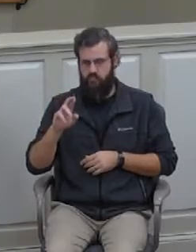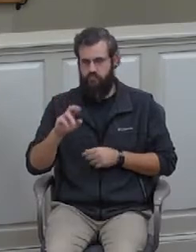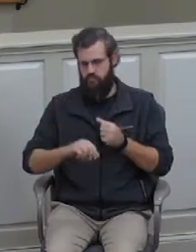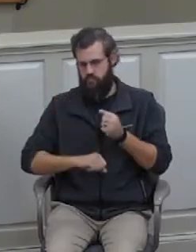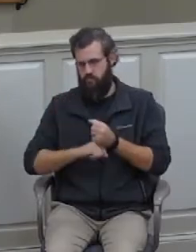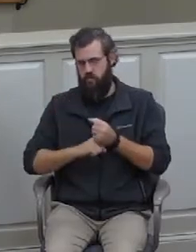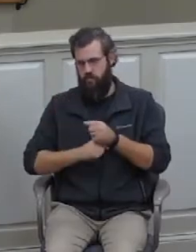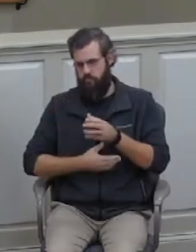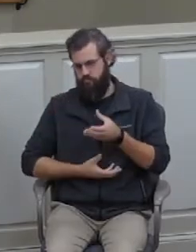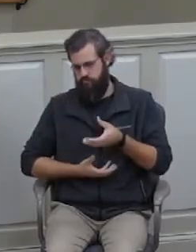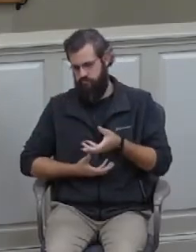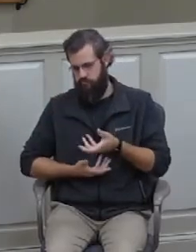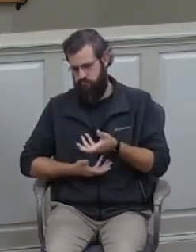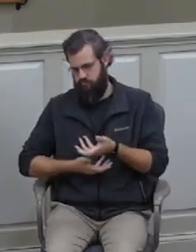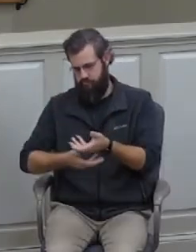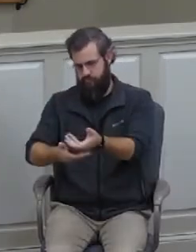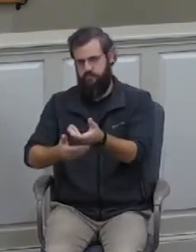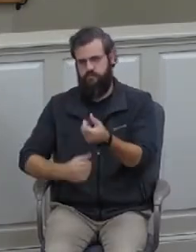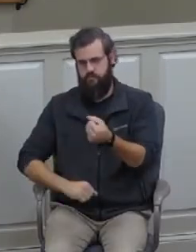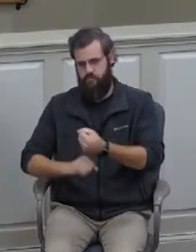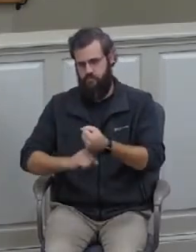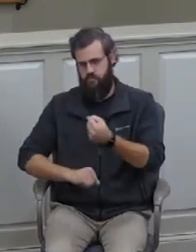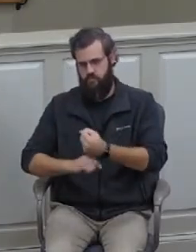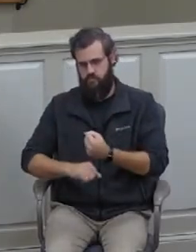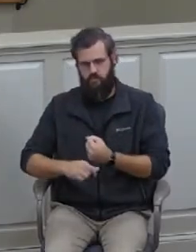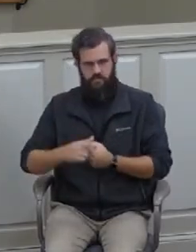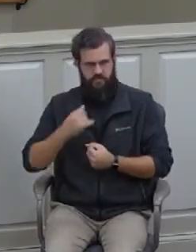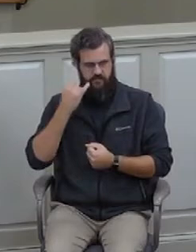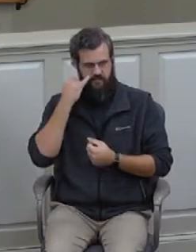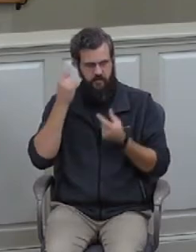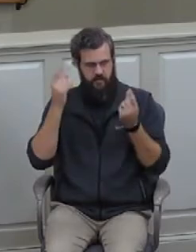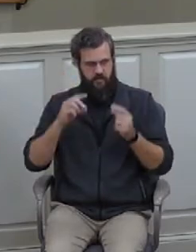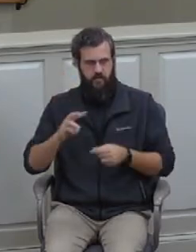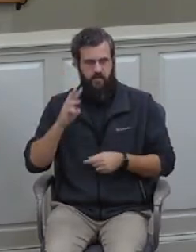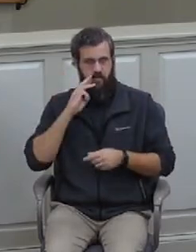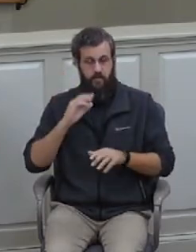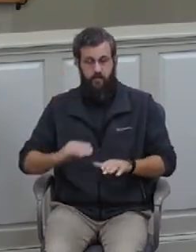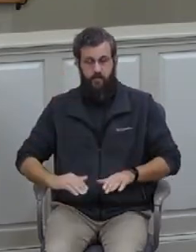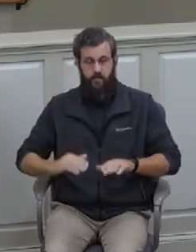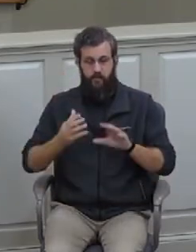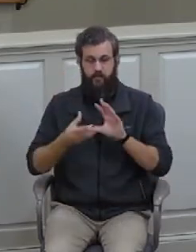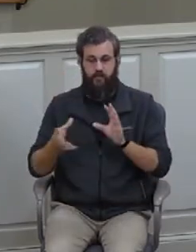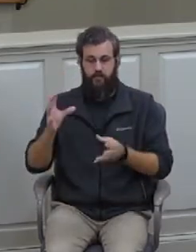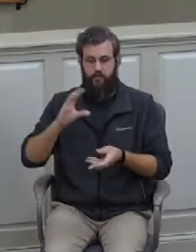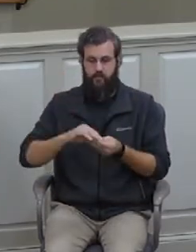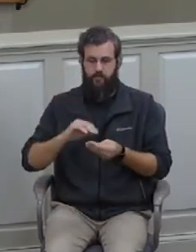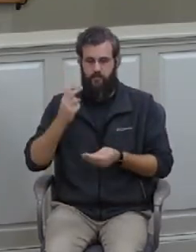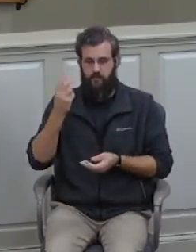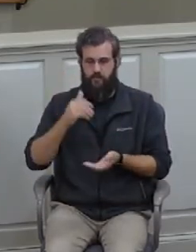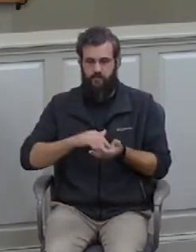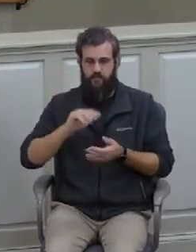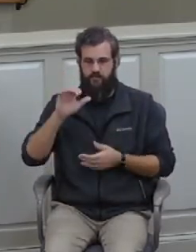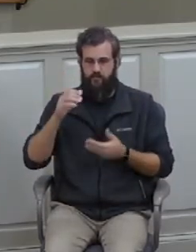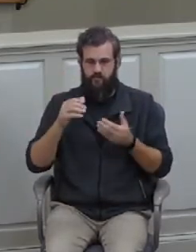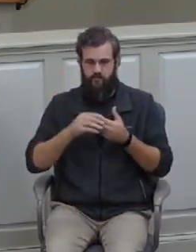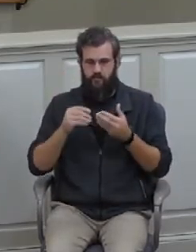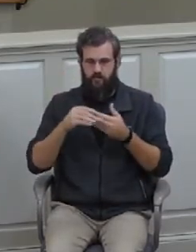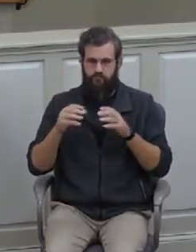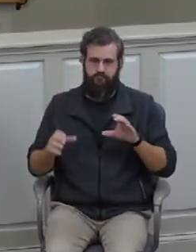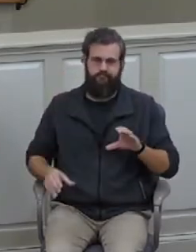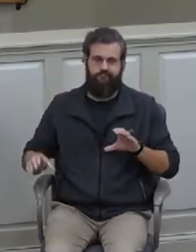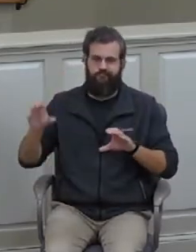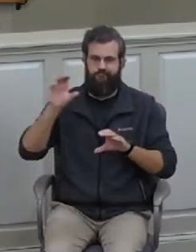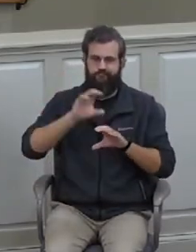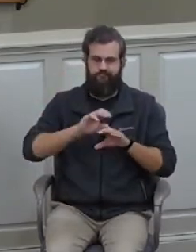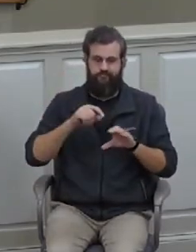low area, subject to higher water. The total of that is $3,500 added to the total cost of